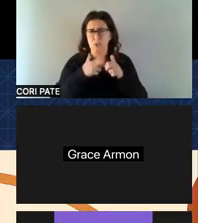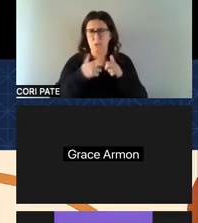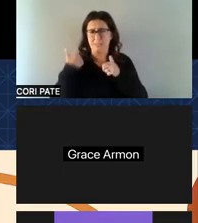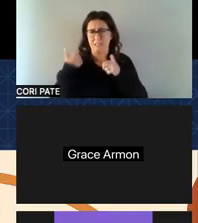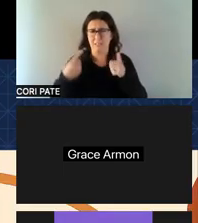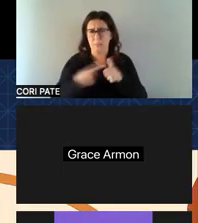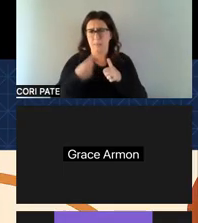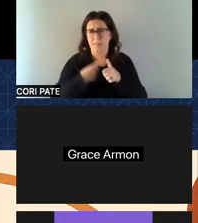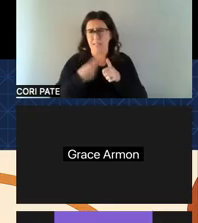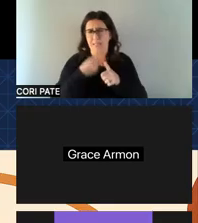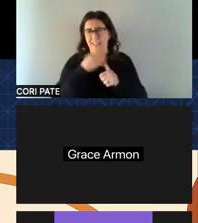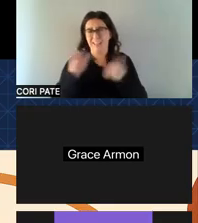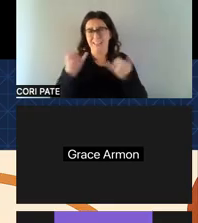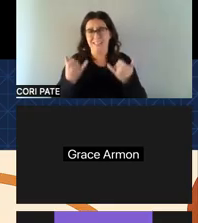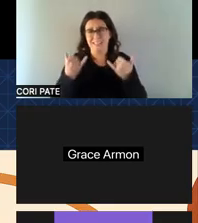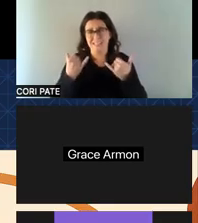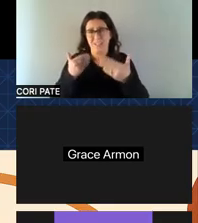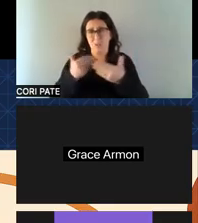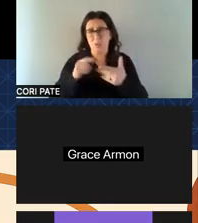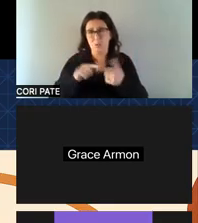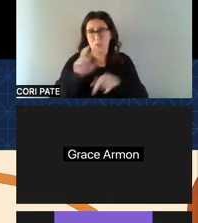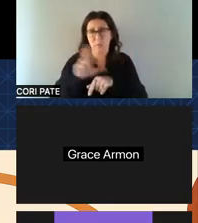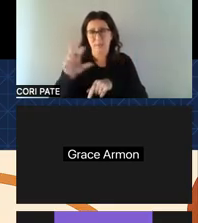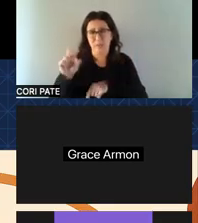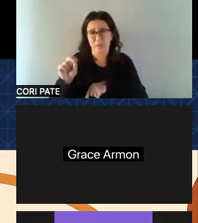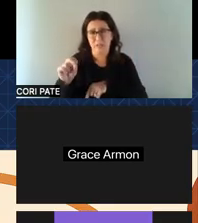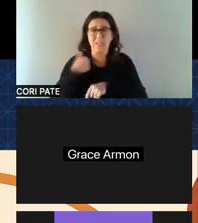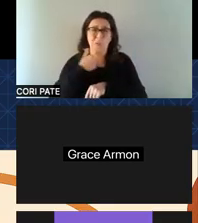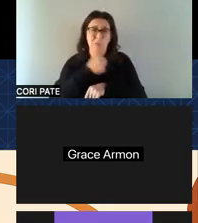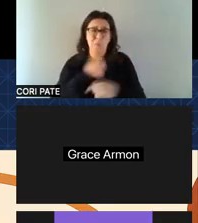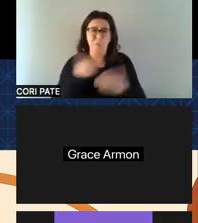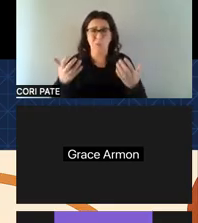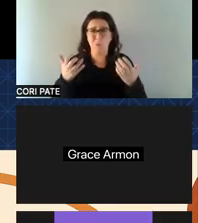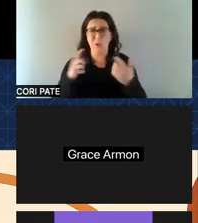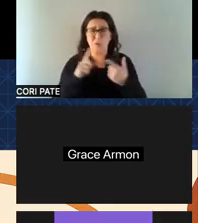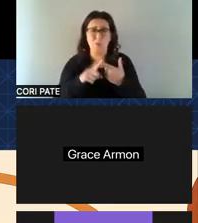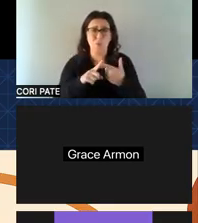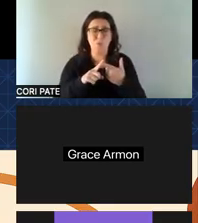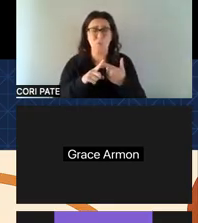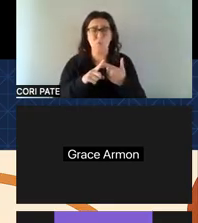close to 3:30, and we wanted to get to the